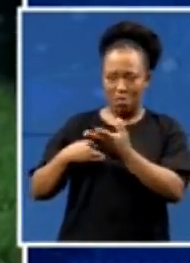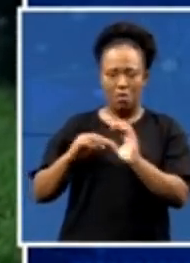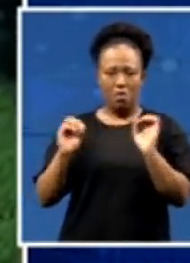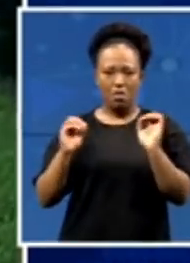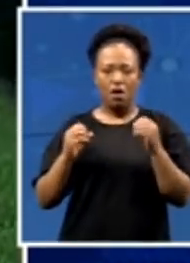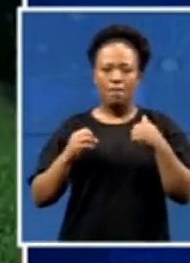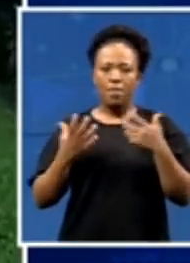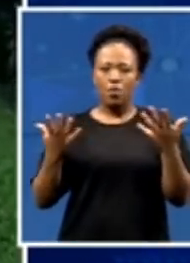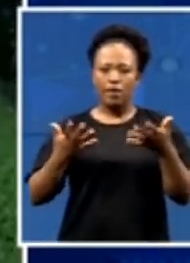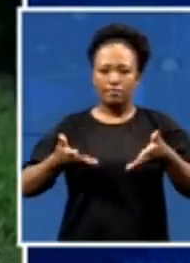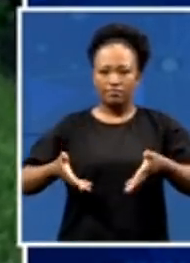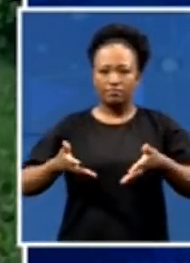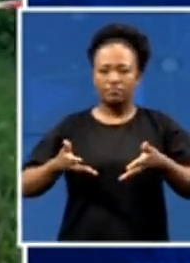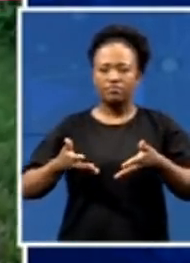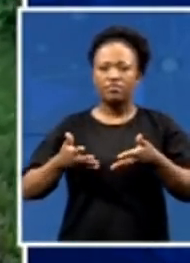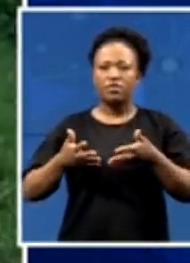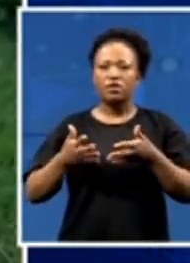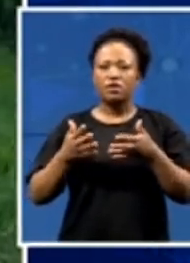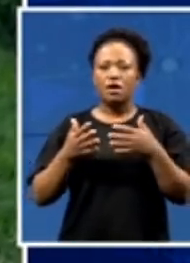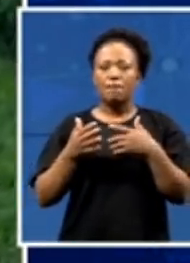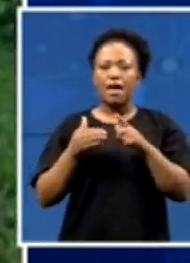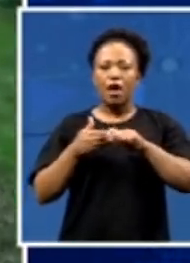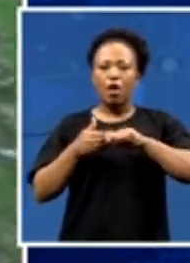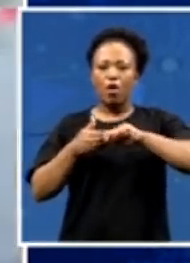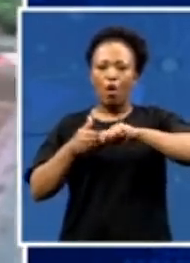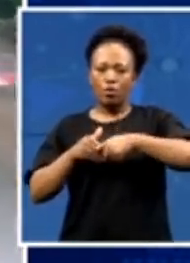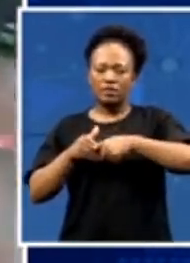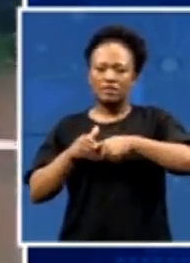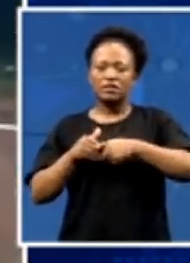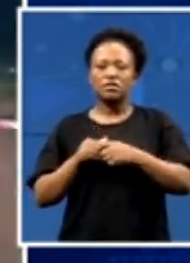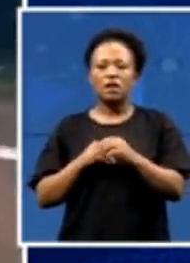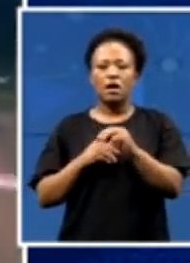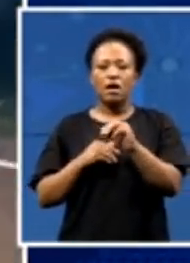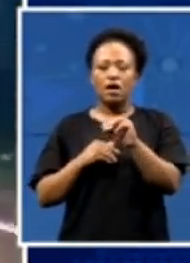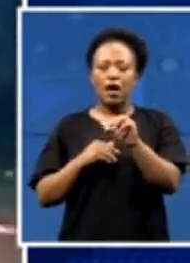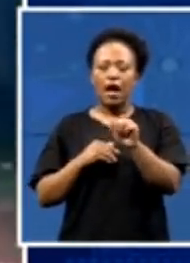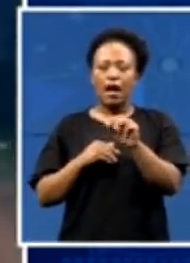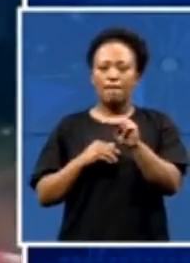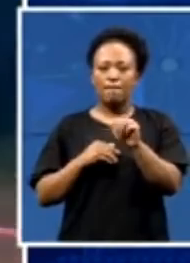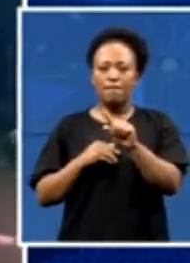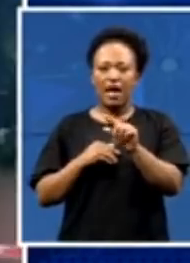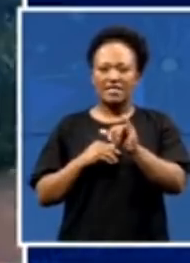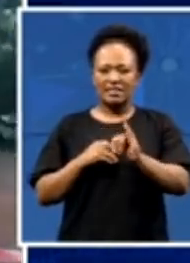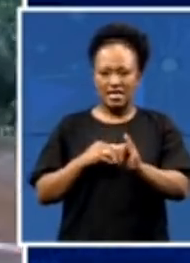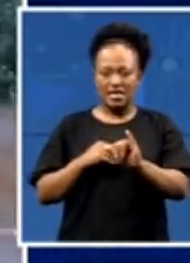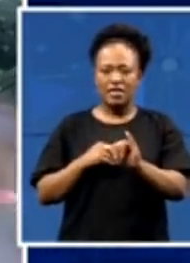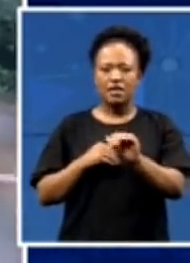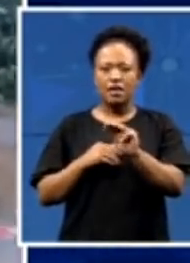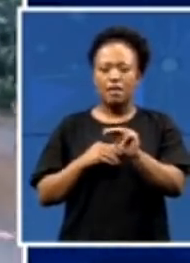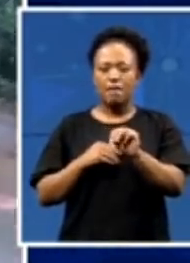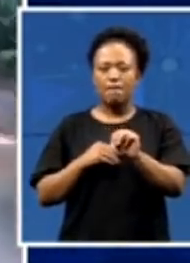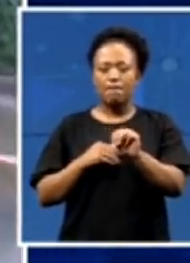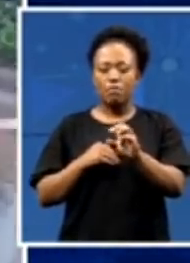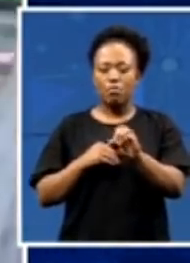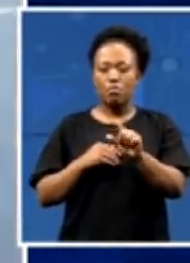out here from where I am at Amanzimtoti. I can't even go through to Durban or to do a story that I was assigned